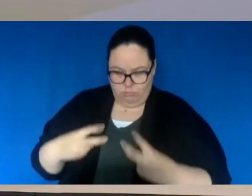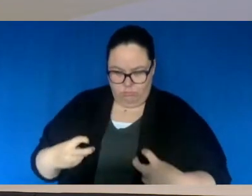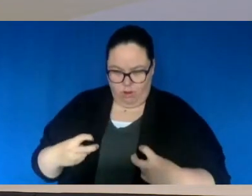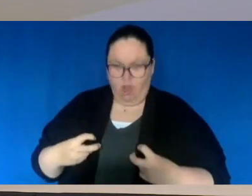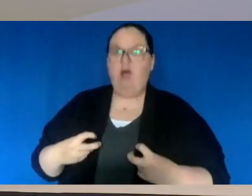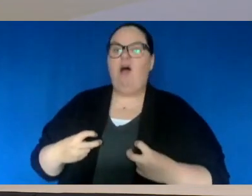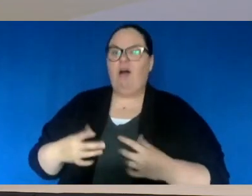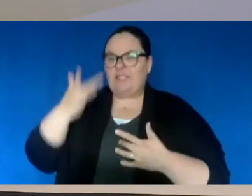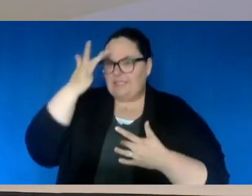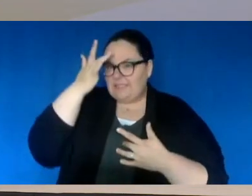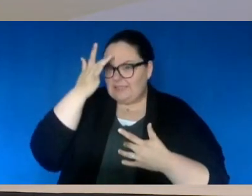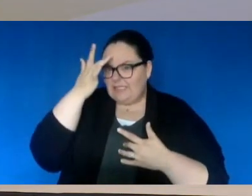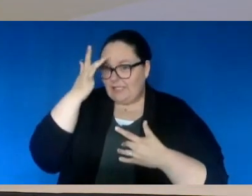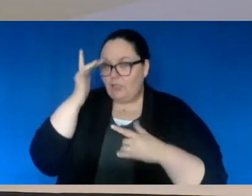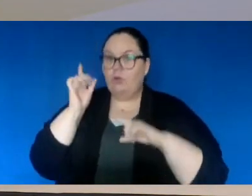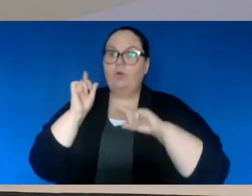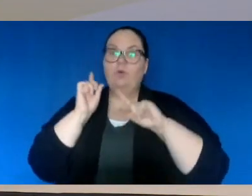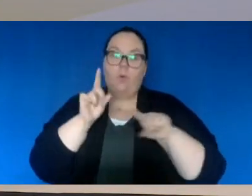receive a negative result.